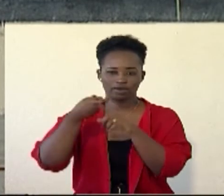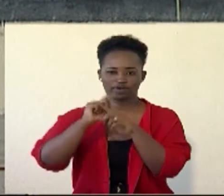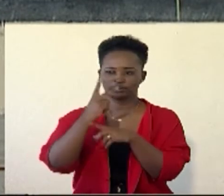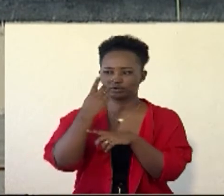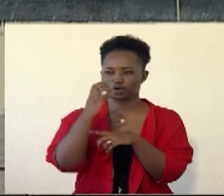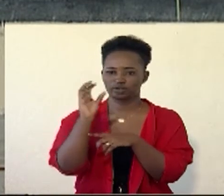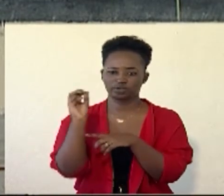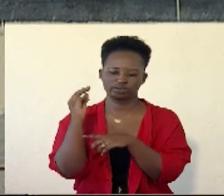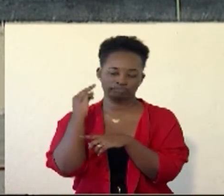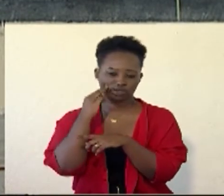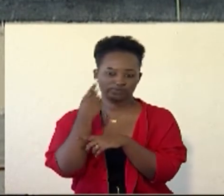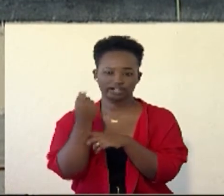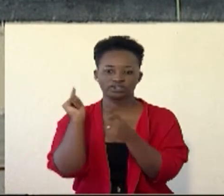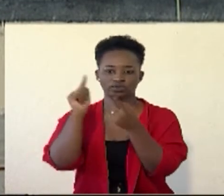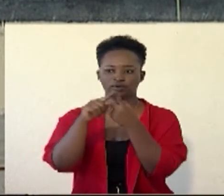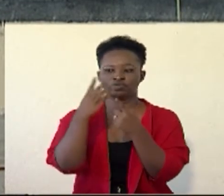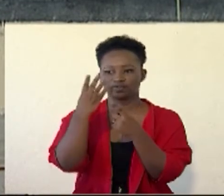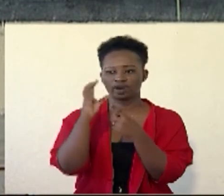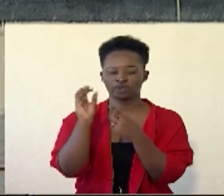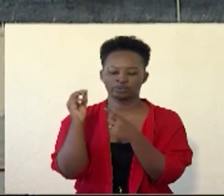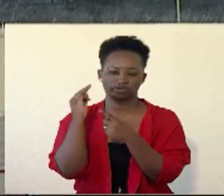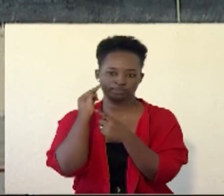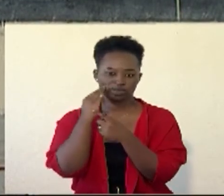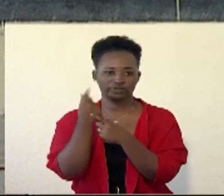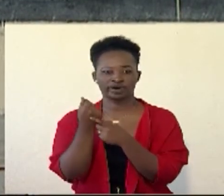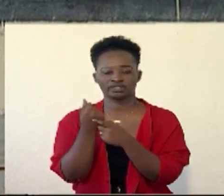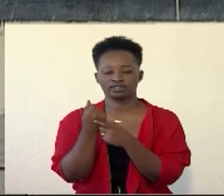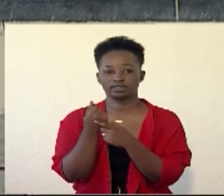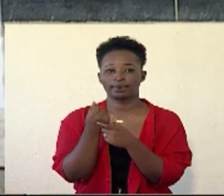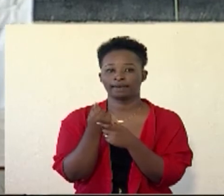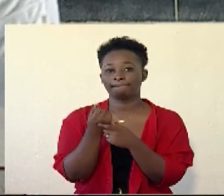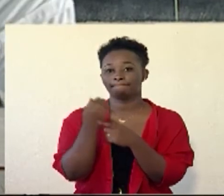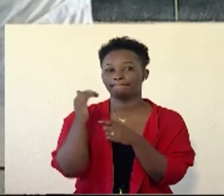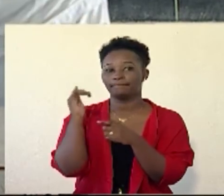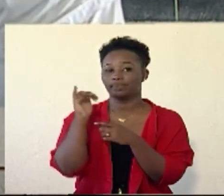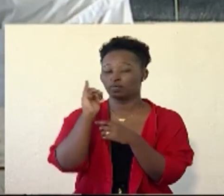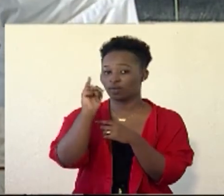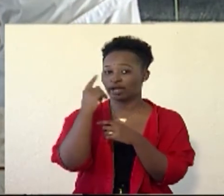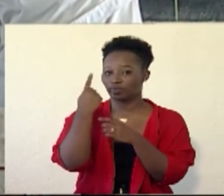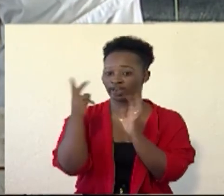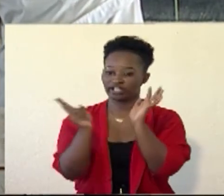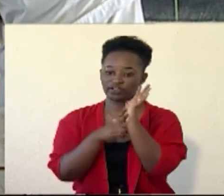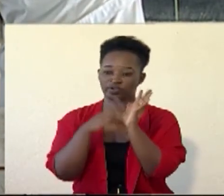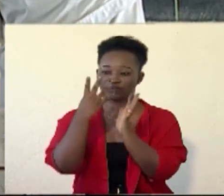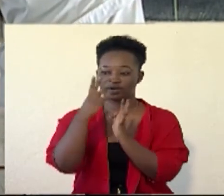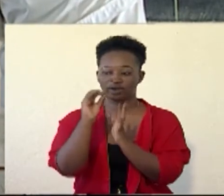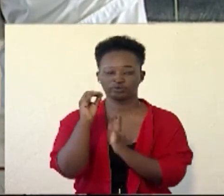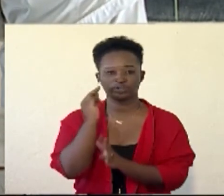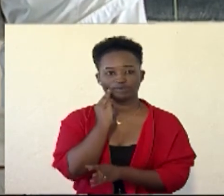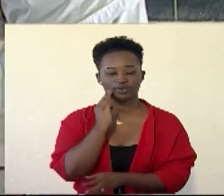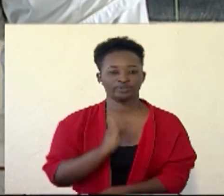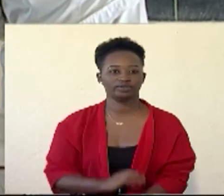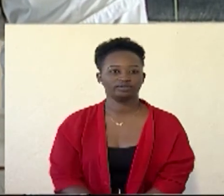million francs to 400 million francs. Our income 1 is 400 million. Income 1